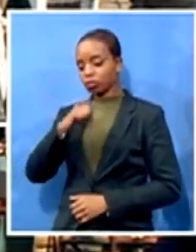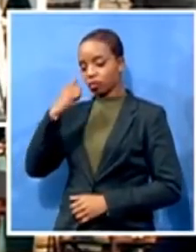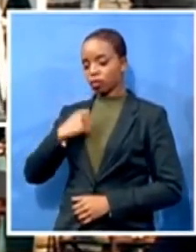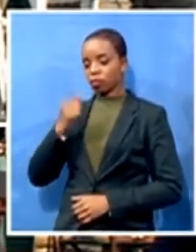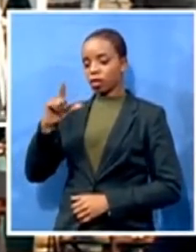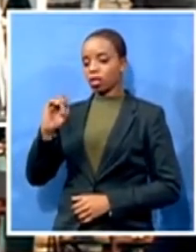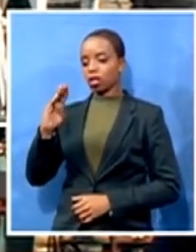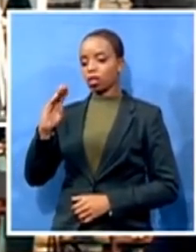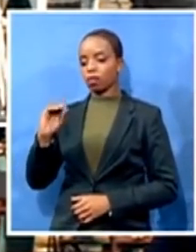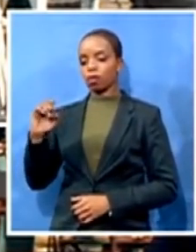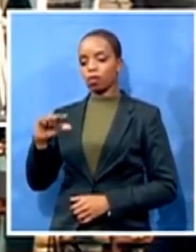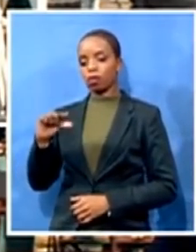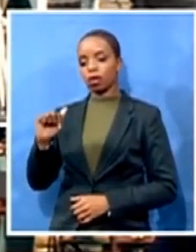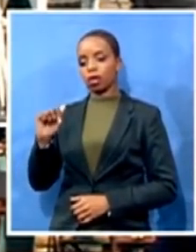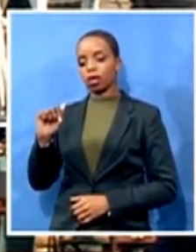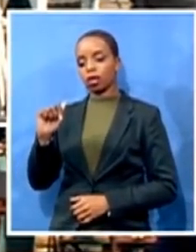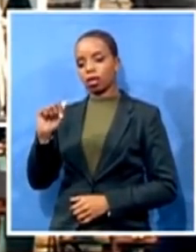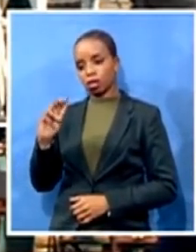Lebogang. The surname is Nswe,